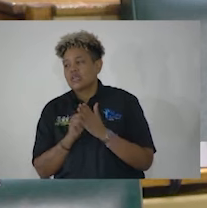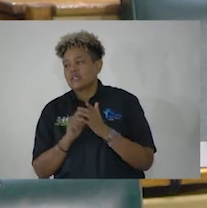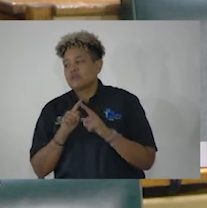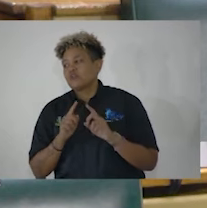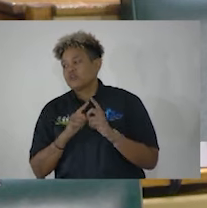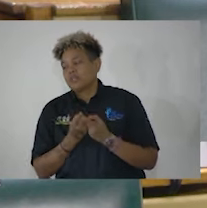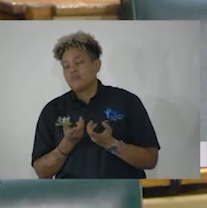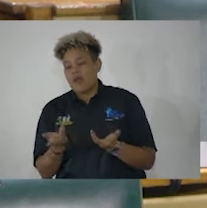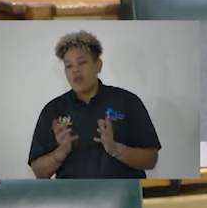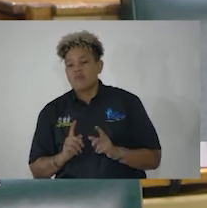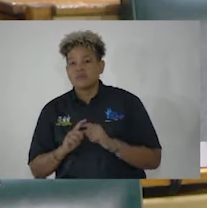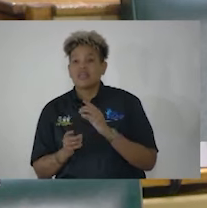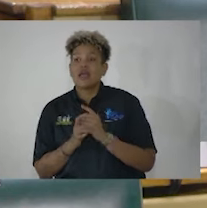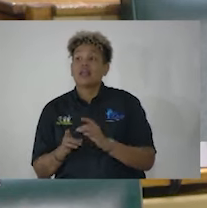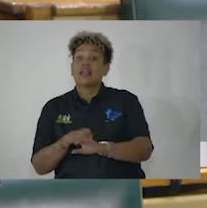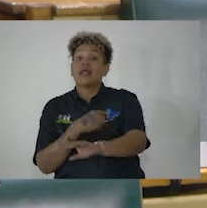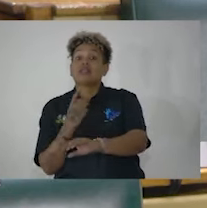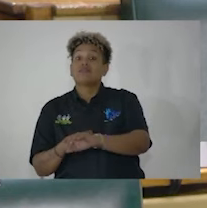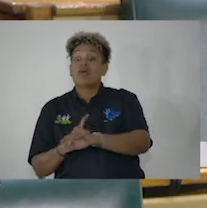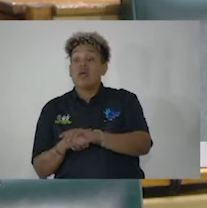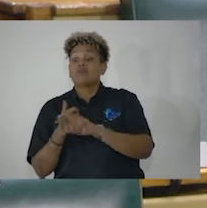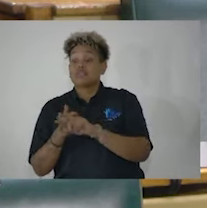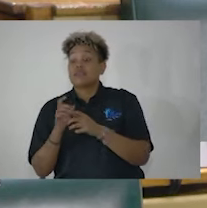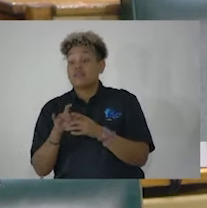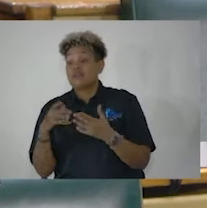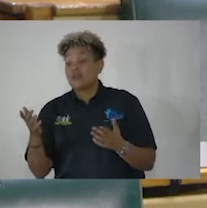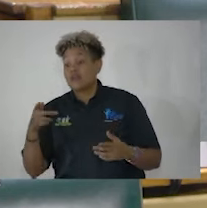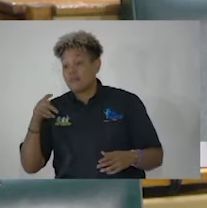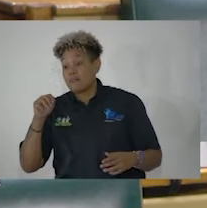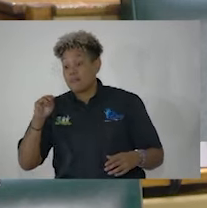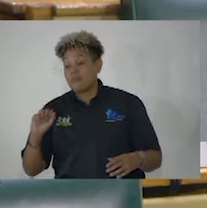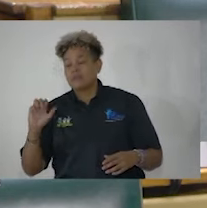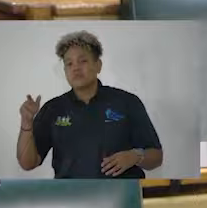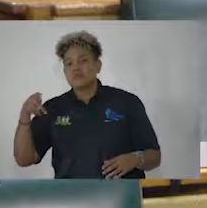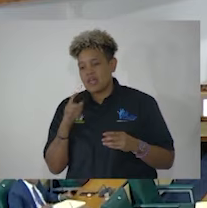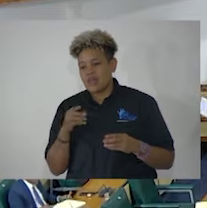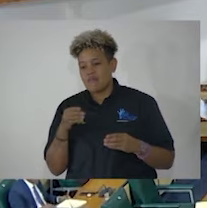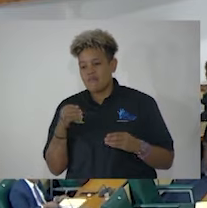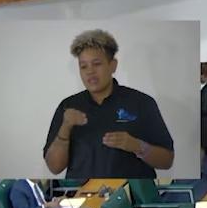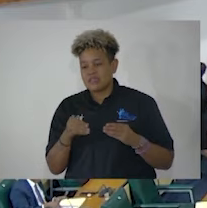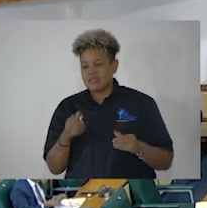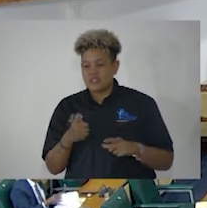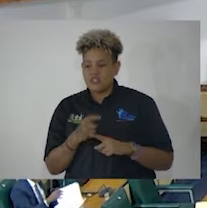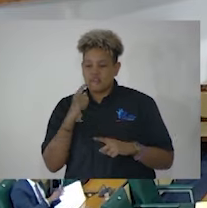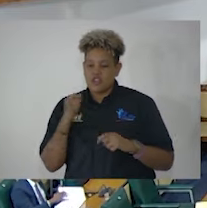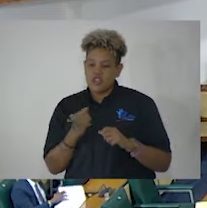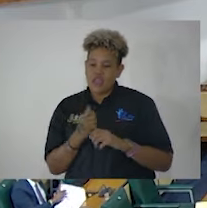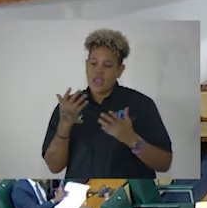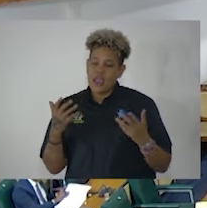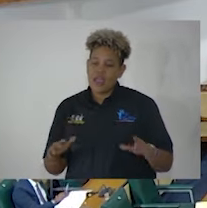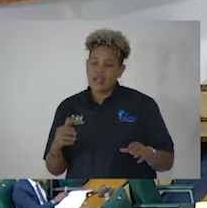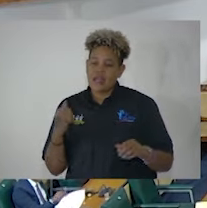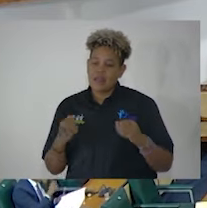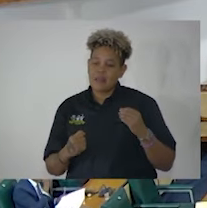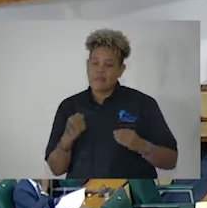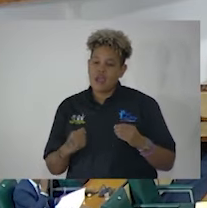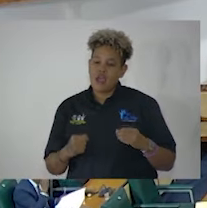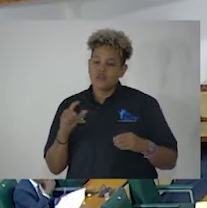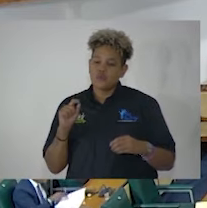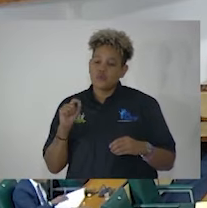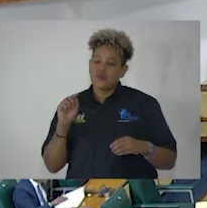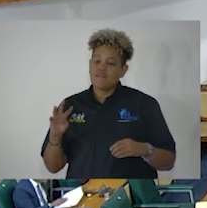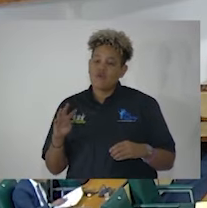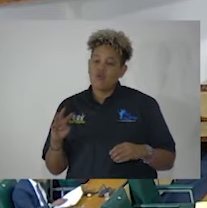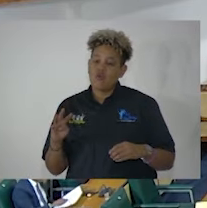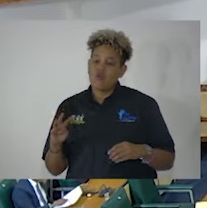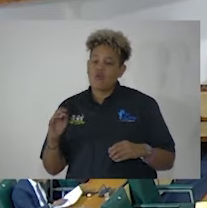Clark was responding to concerns raised about a reduction in the allocation for public sector compensation contained in the fourth supplementary estimates